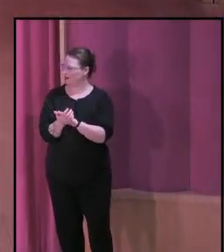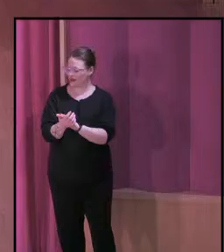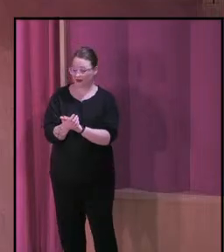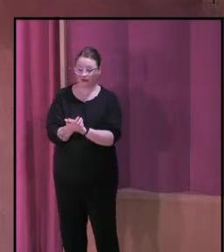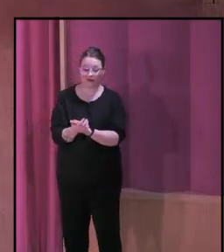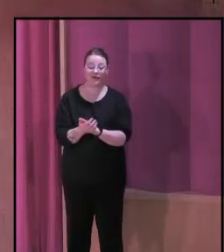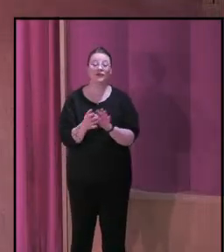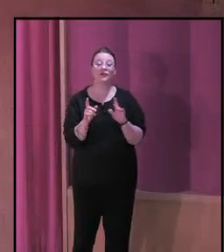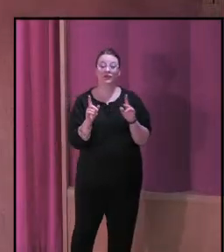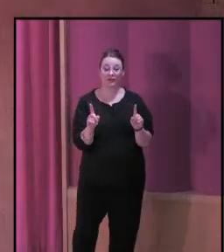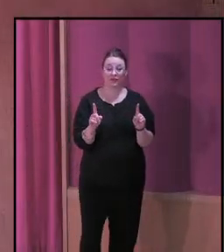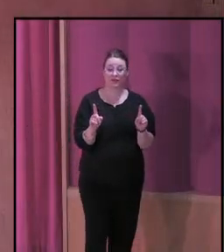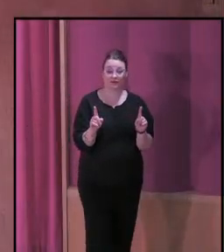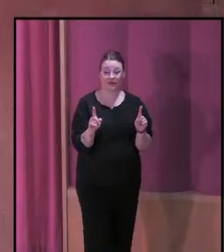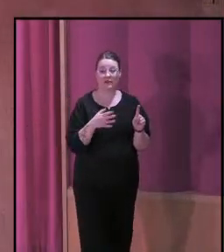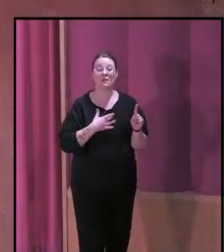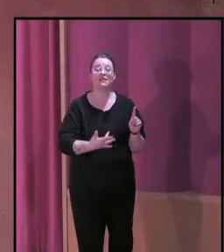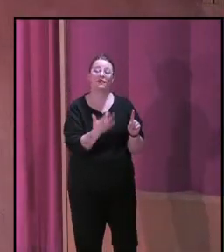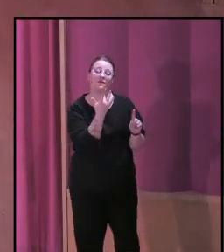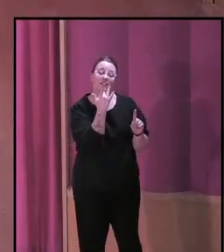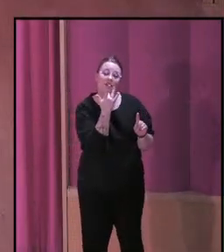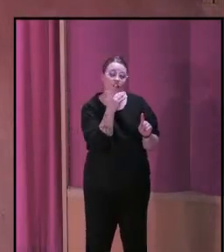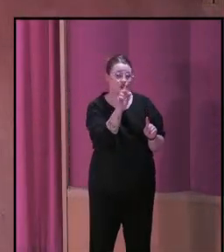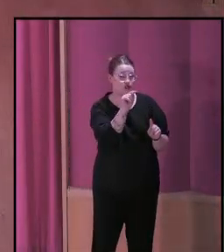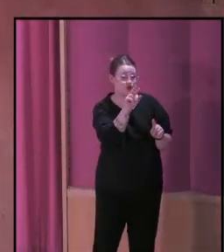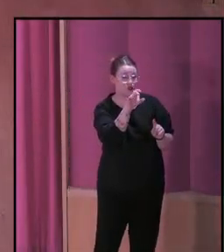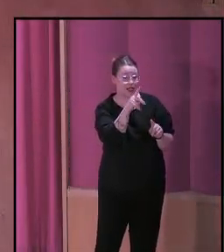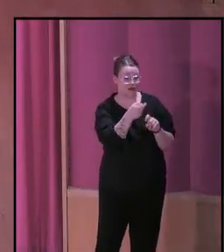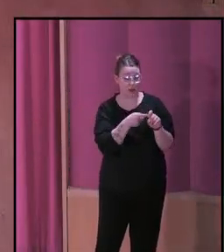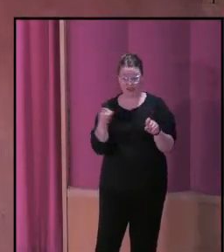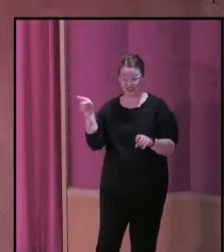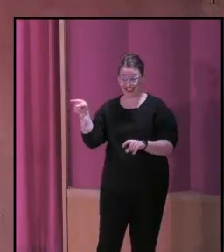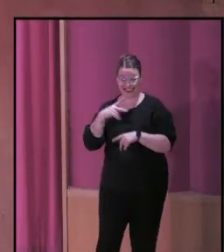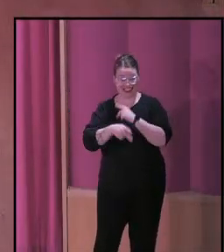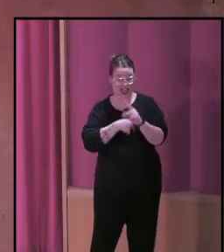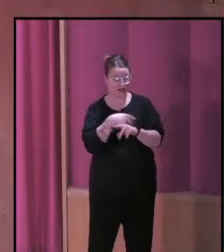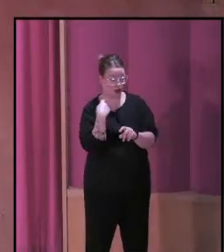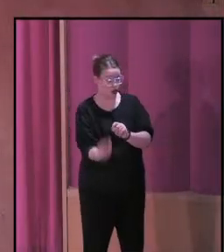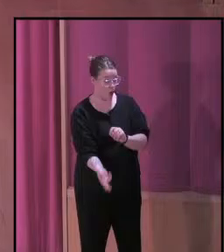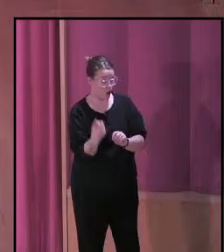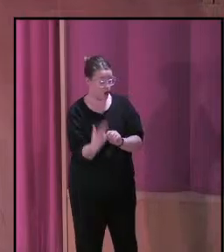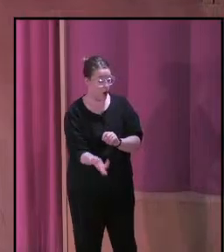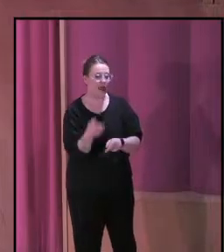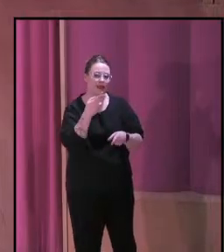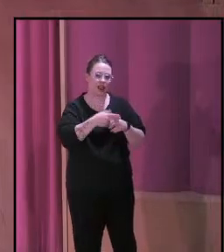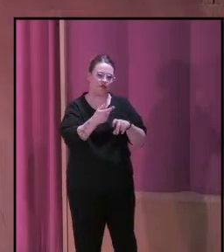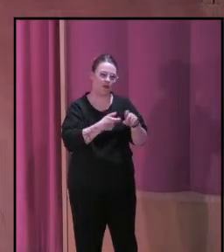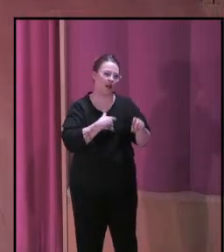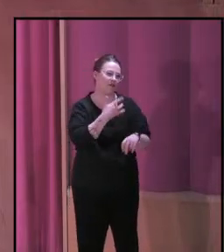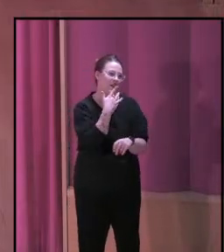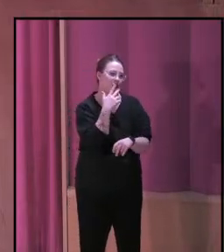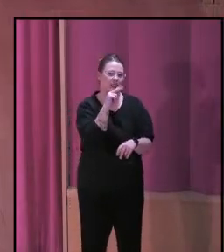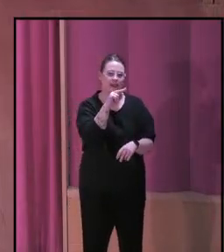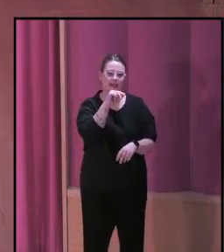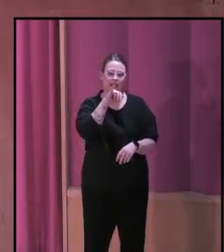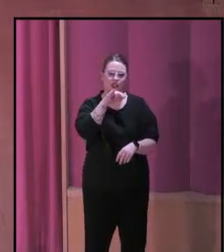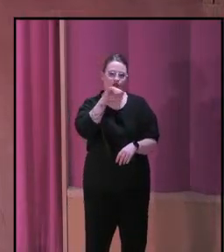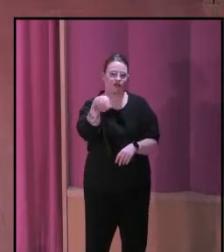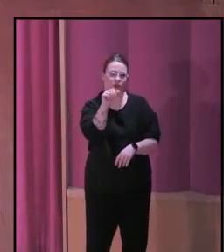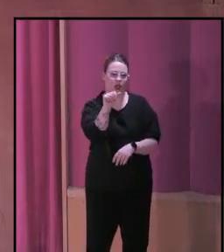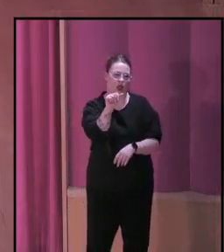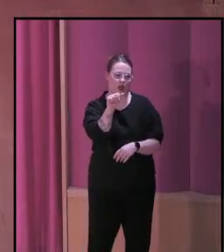And my very favorite trick with this yo-yo is named after my favorite piece of ninja hardware, which of course is the